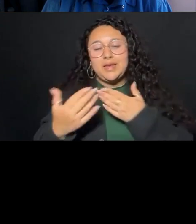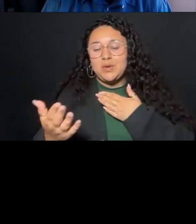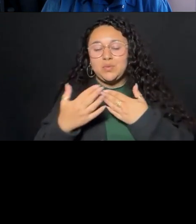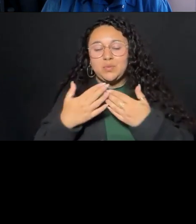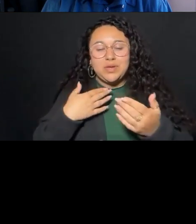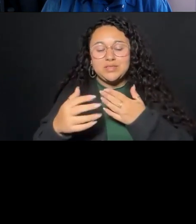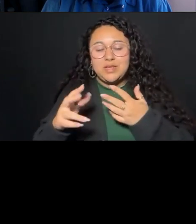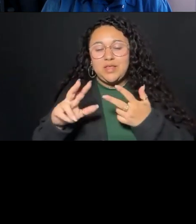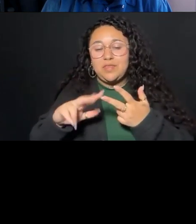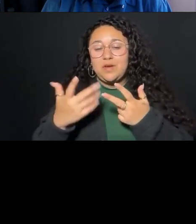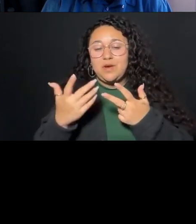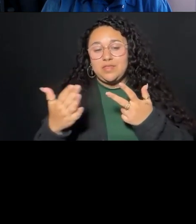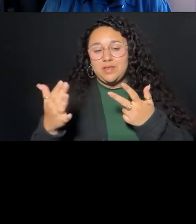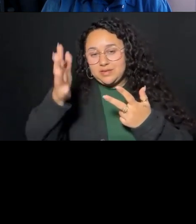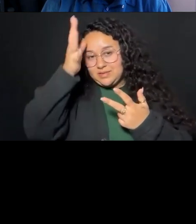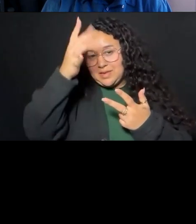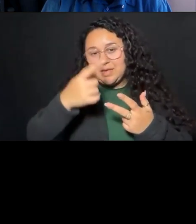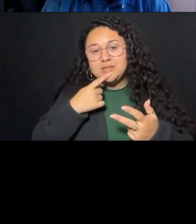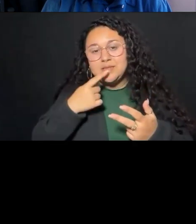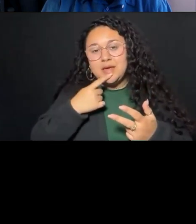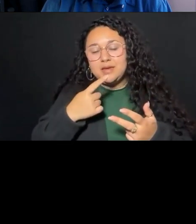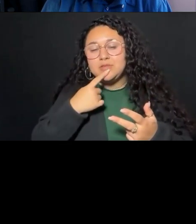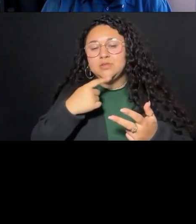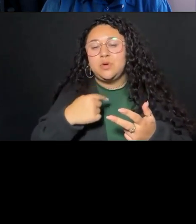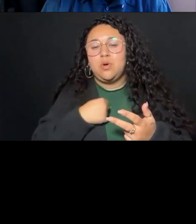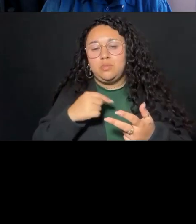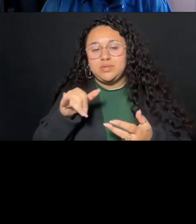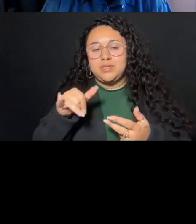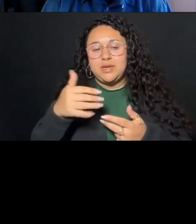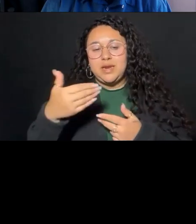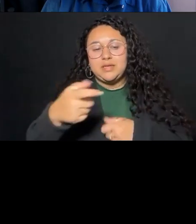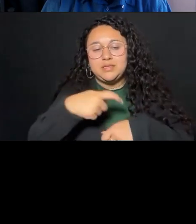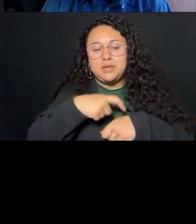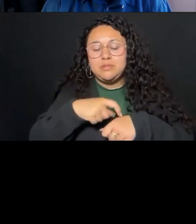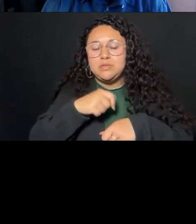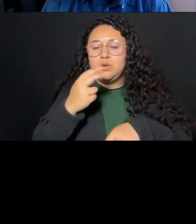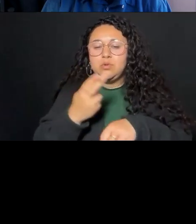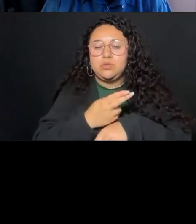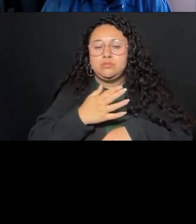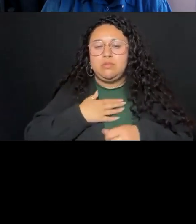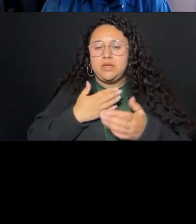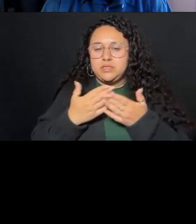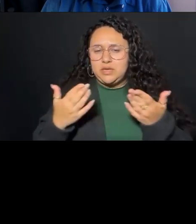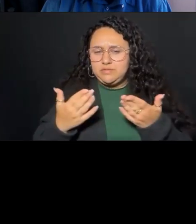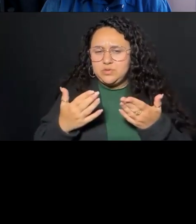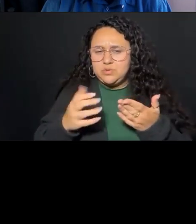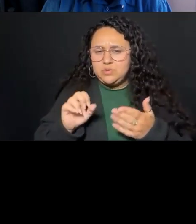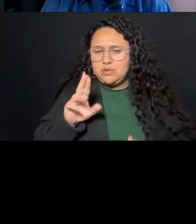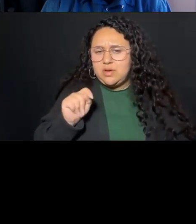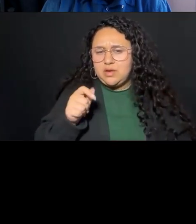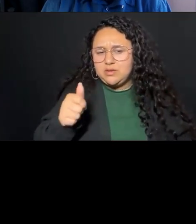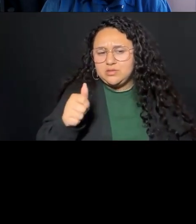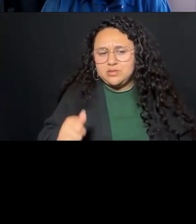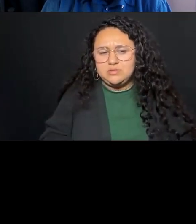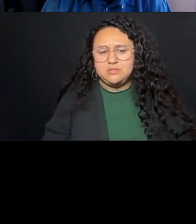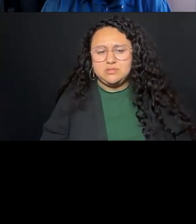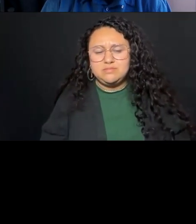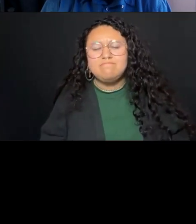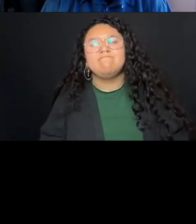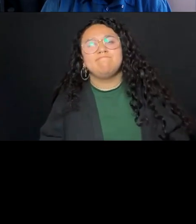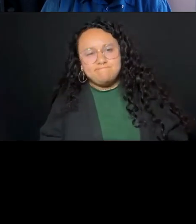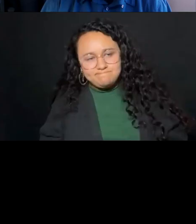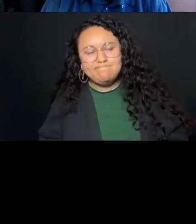the third thing that he said to me was like, next time, like, don't use any of my stuff to do it, which is like cool.